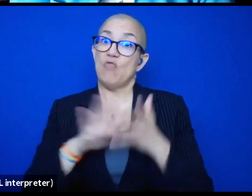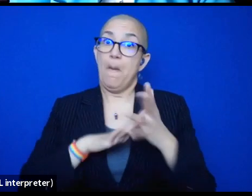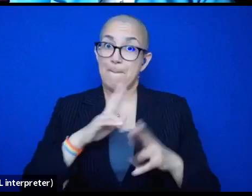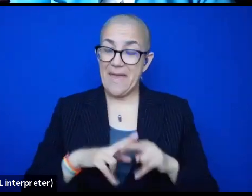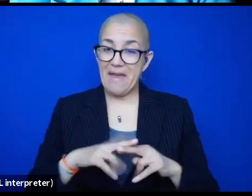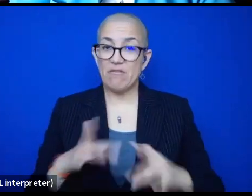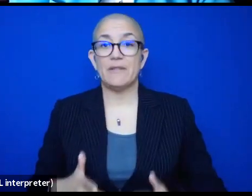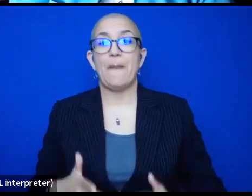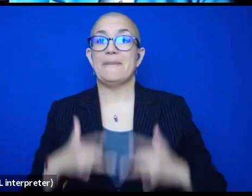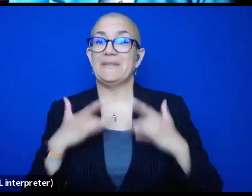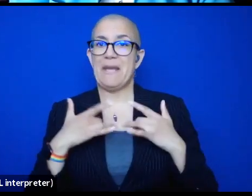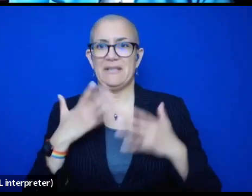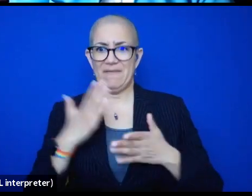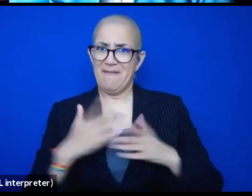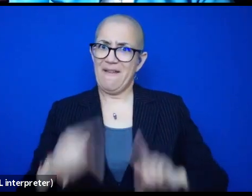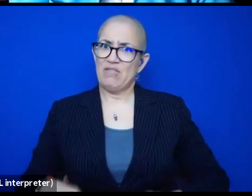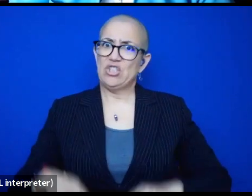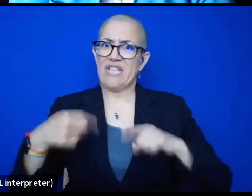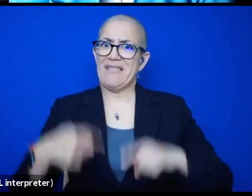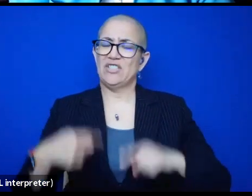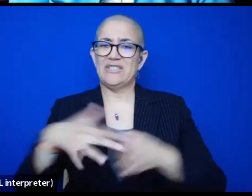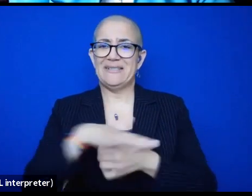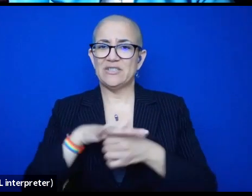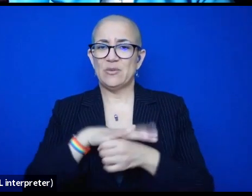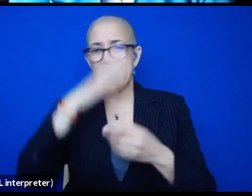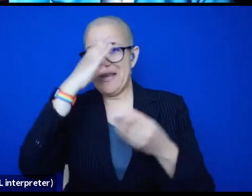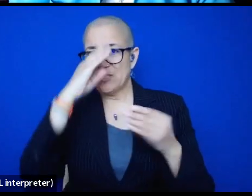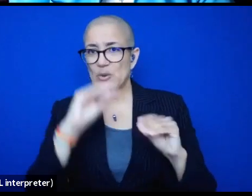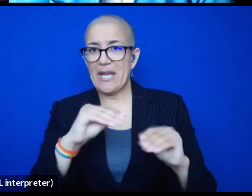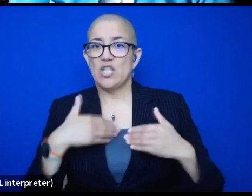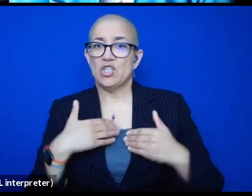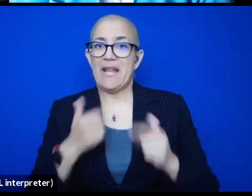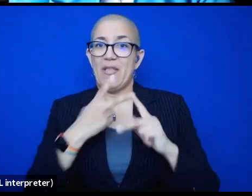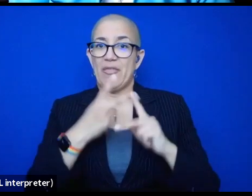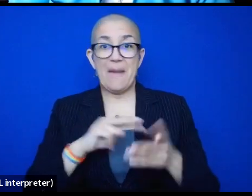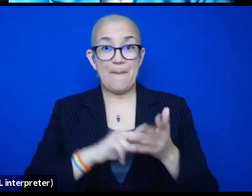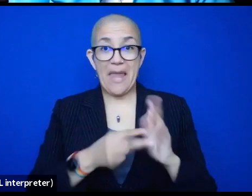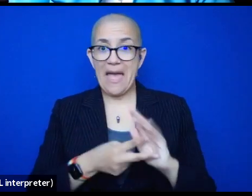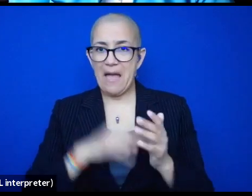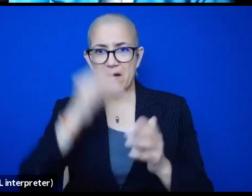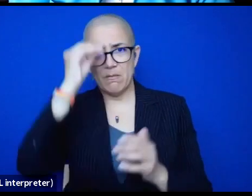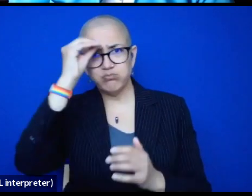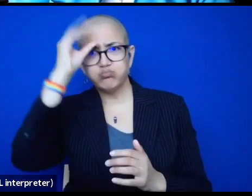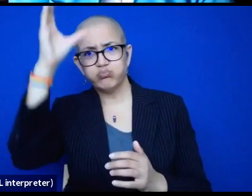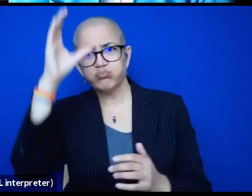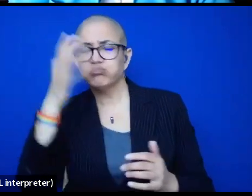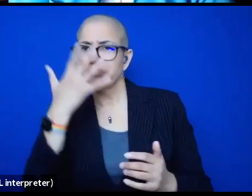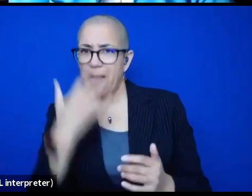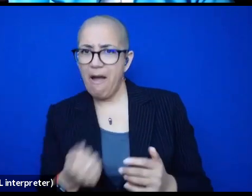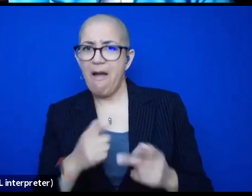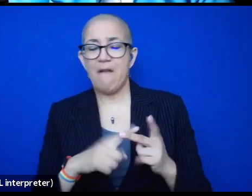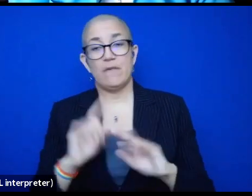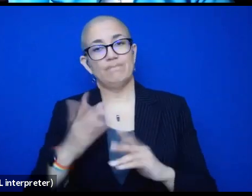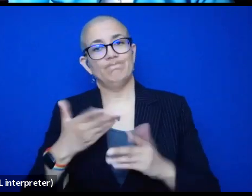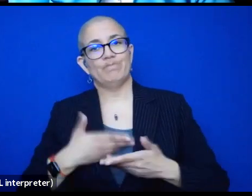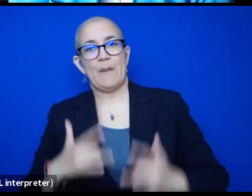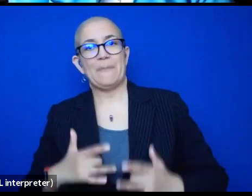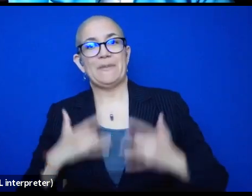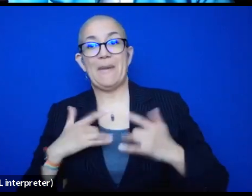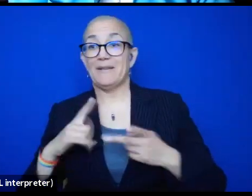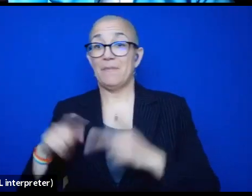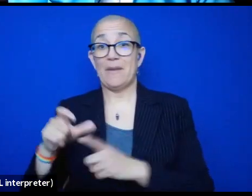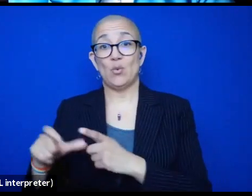challenging circumstance. So education, healthcare plans, I can talk you through them if you like. And that really gives me perspective. My little daughter, who's